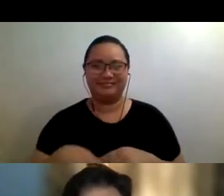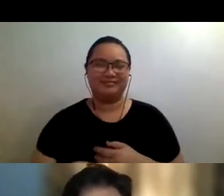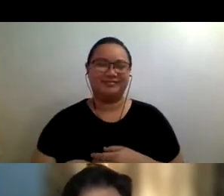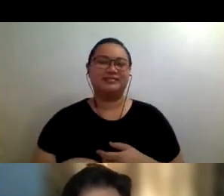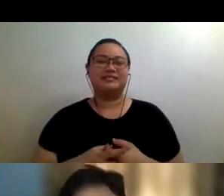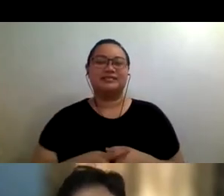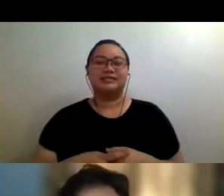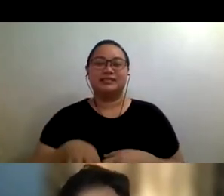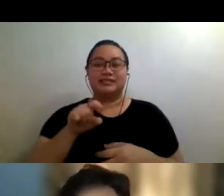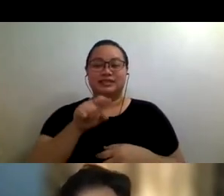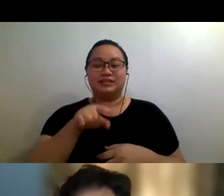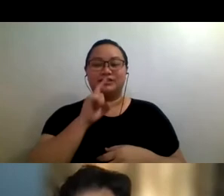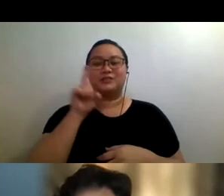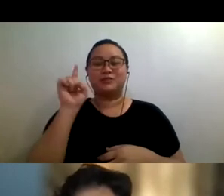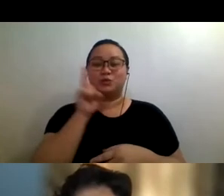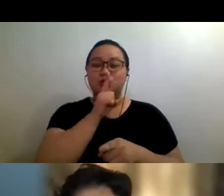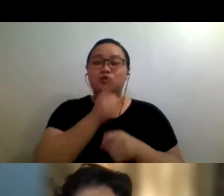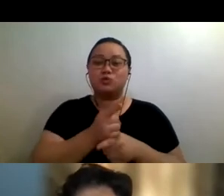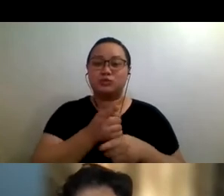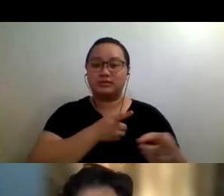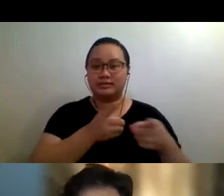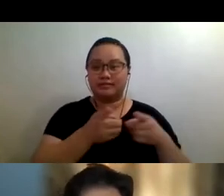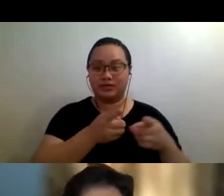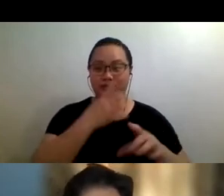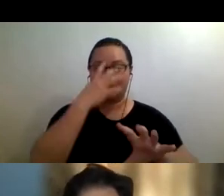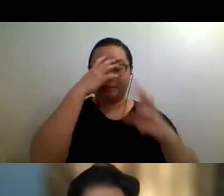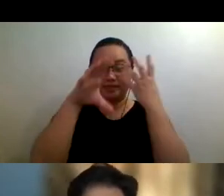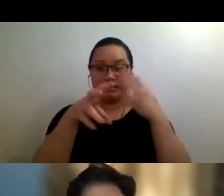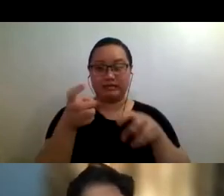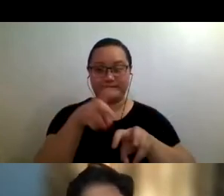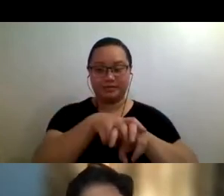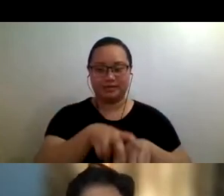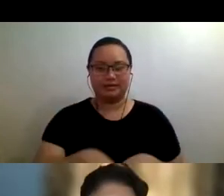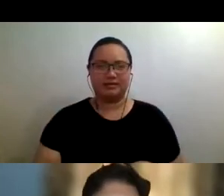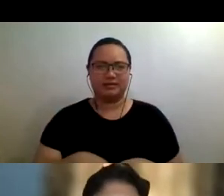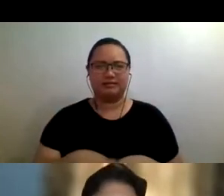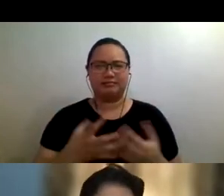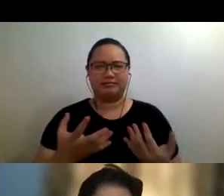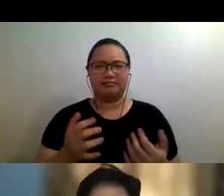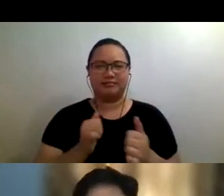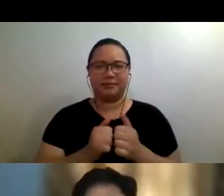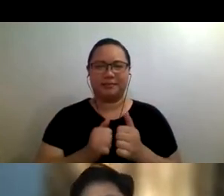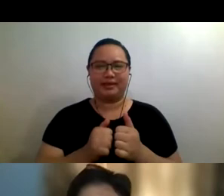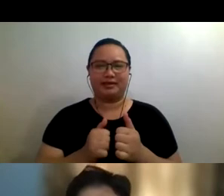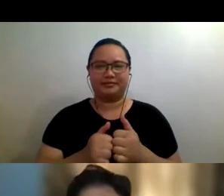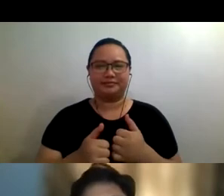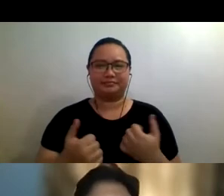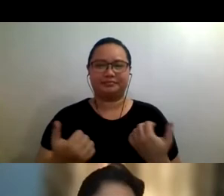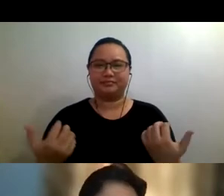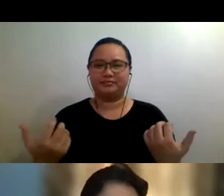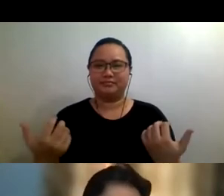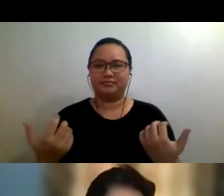the classical definition of empathy, as we know, is yan, putting people or putting ourselves in the shoes of others